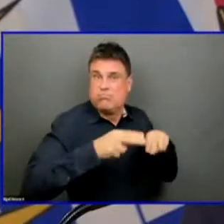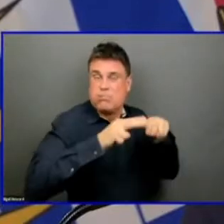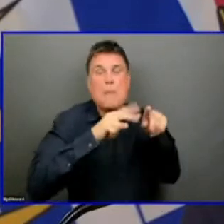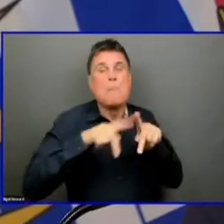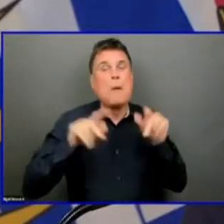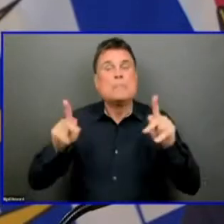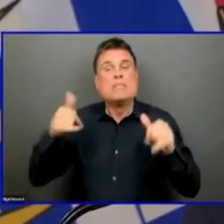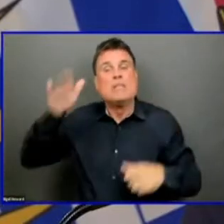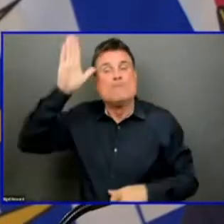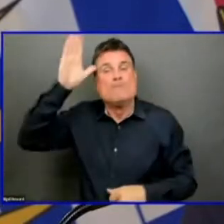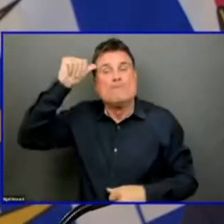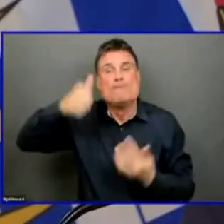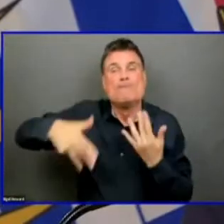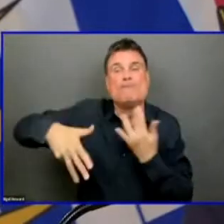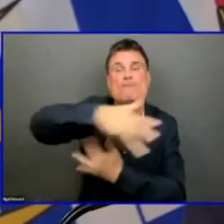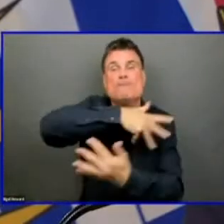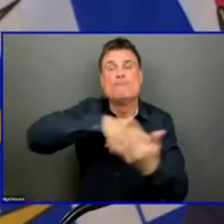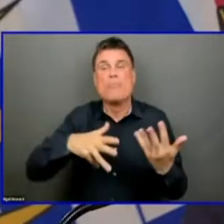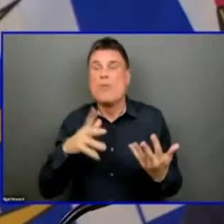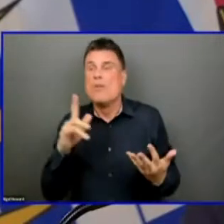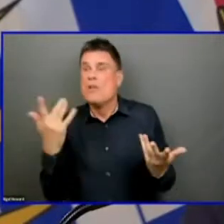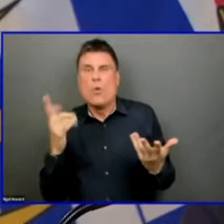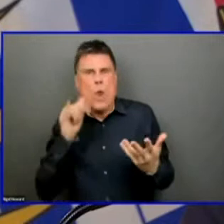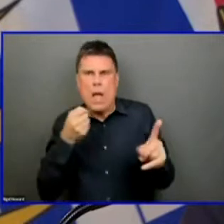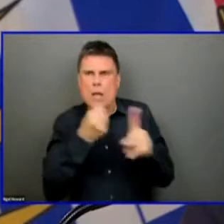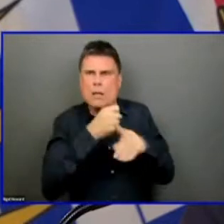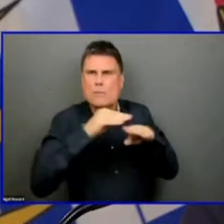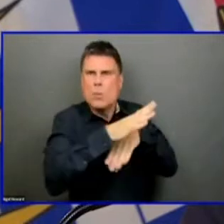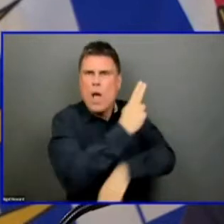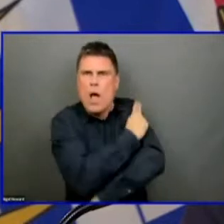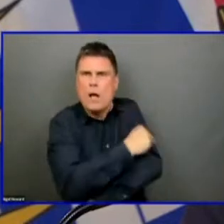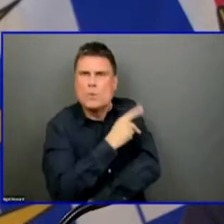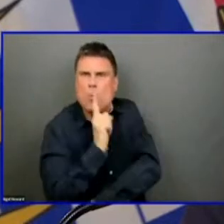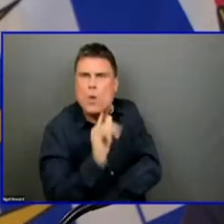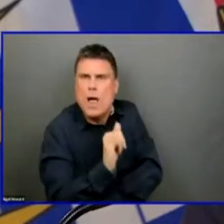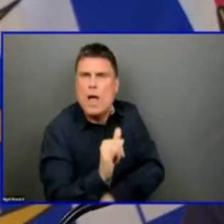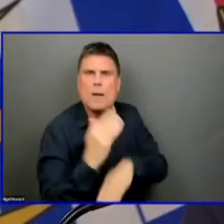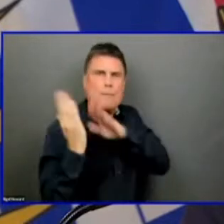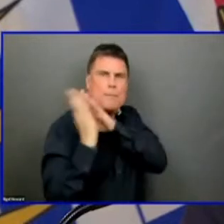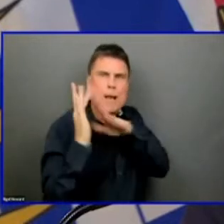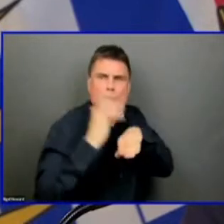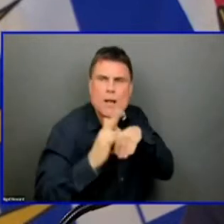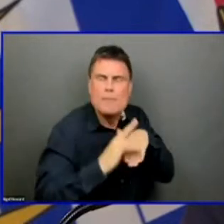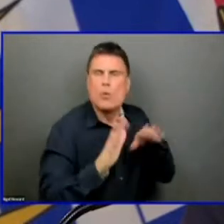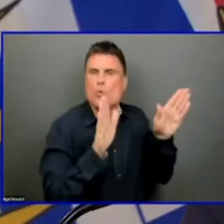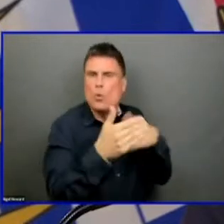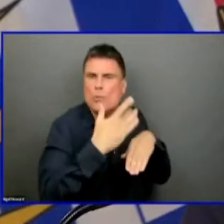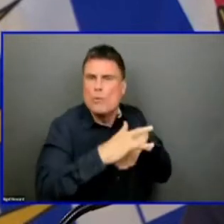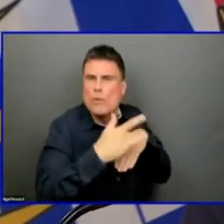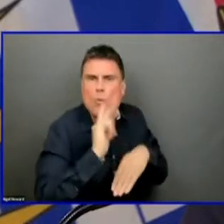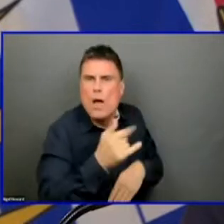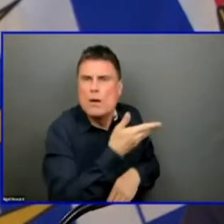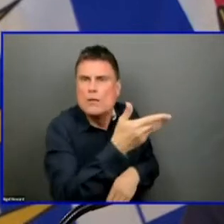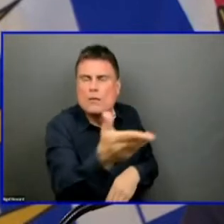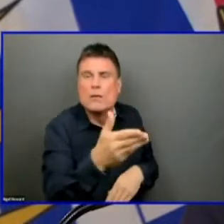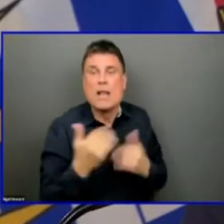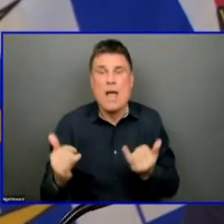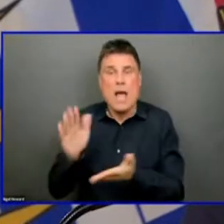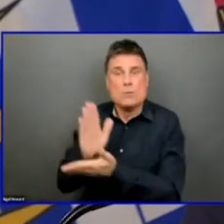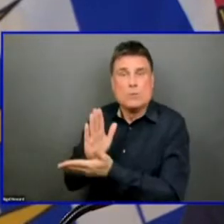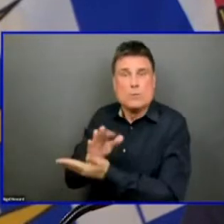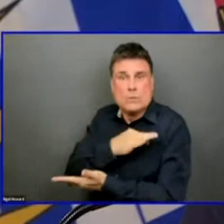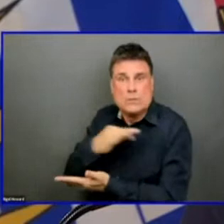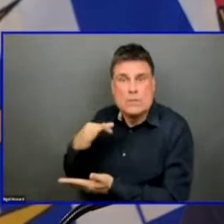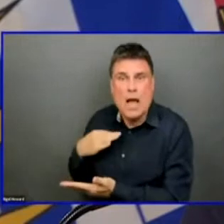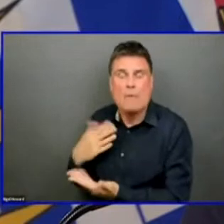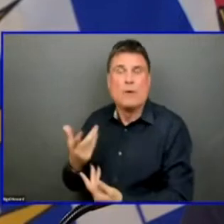vaccinations, now that we're aiming towards vaccinating school staff, police, and fire, how much of that